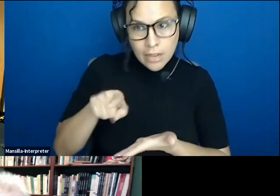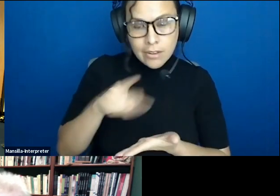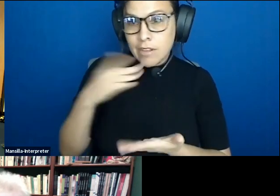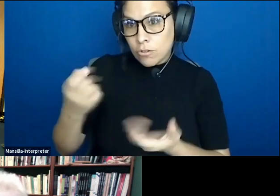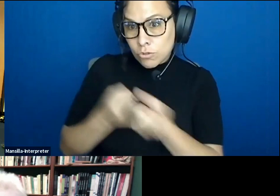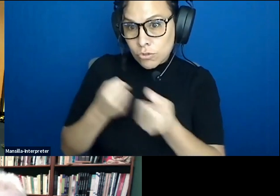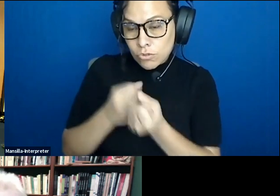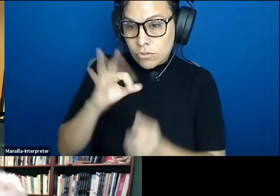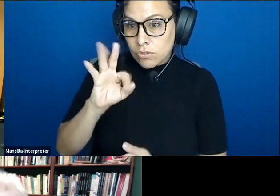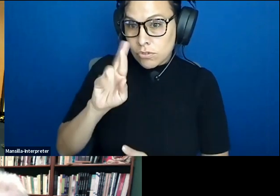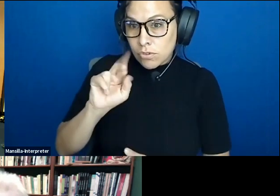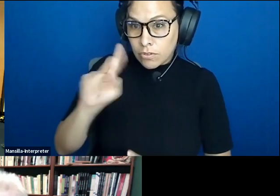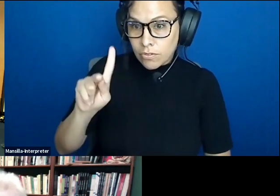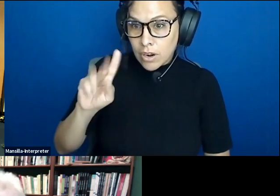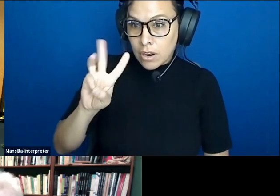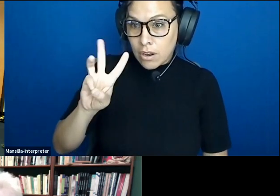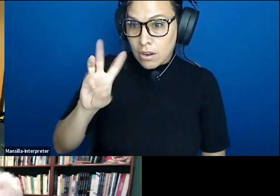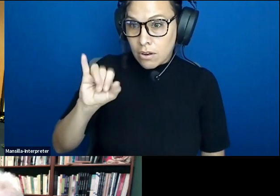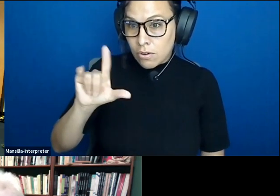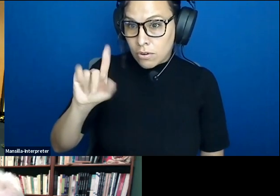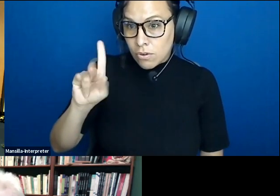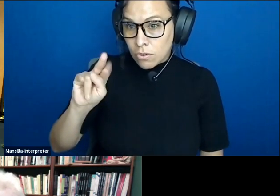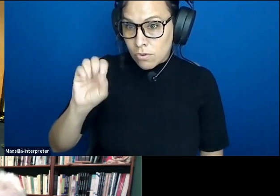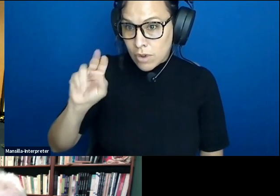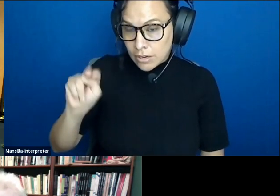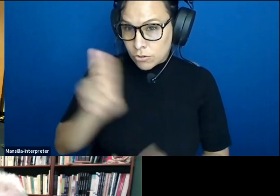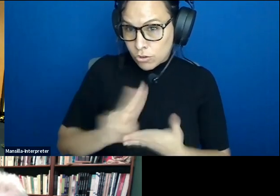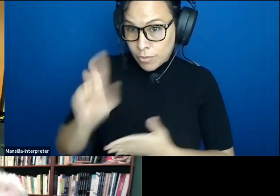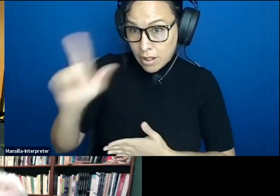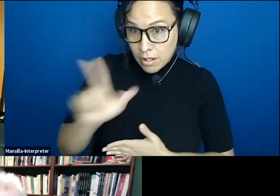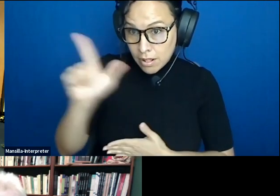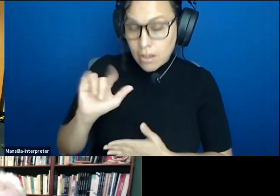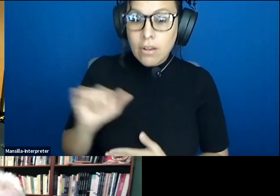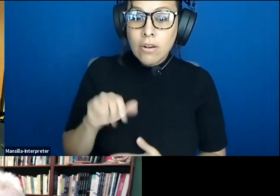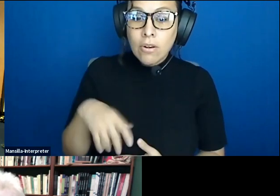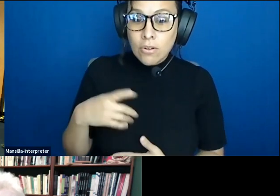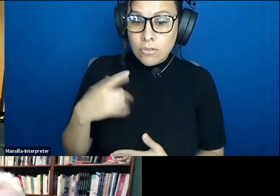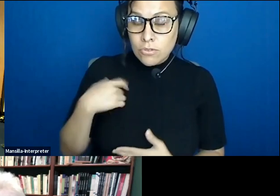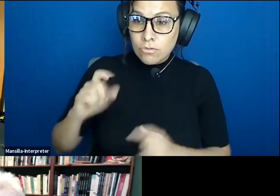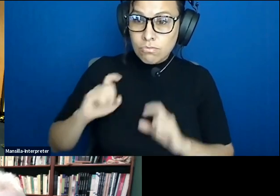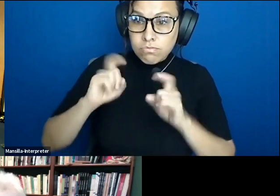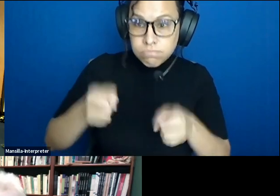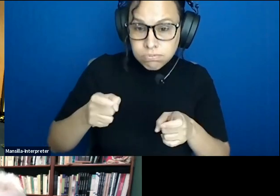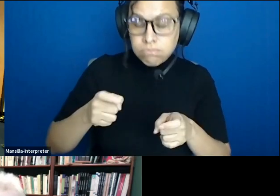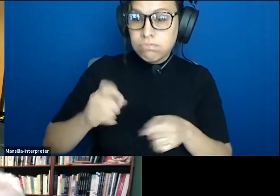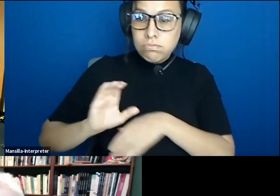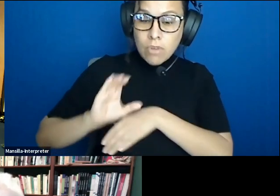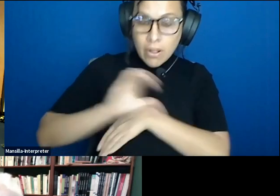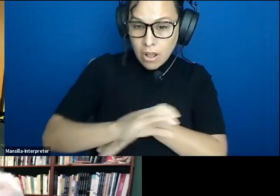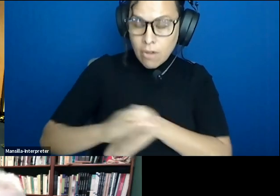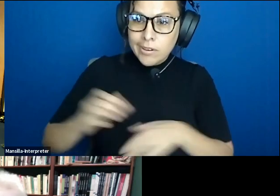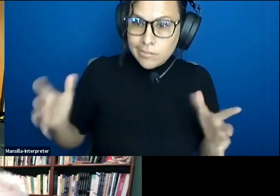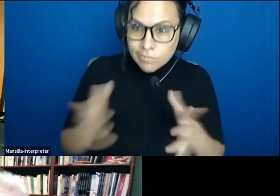Fran Wilkinson, interim dean of the university libraries, as well as the Willard Endowment, gave valuable encouragement